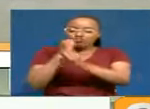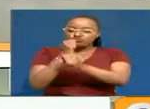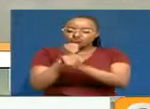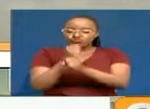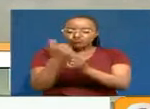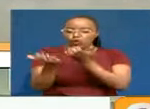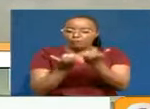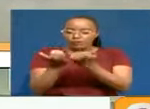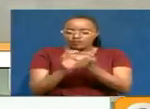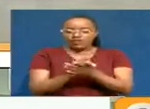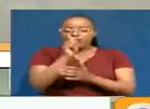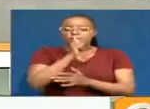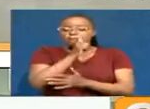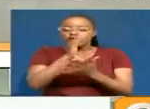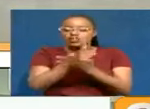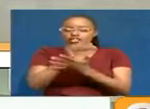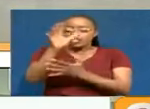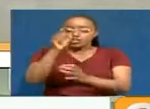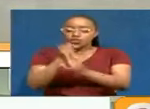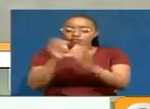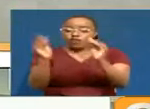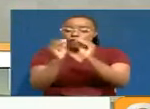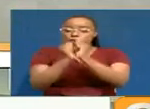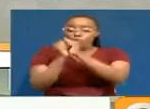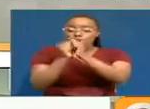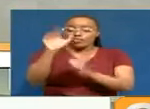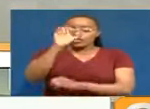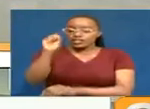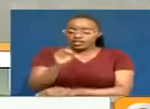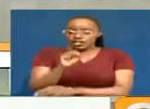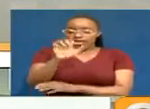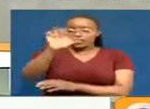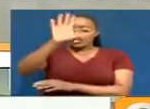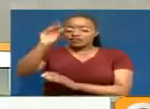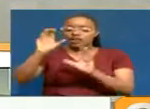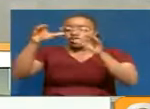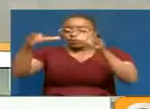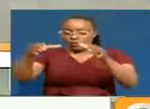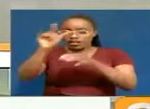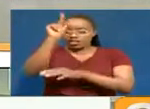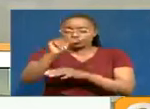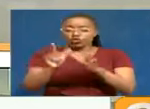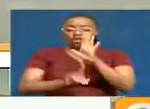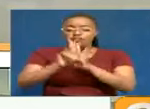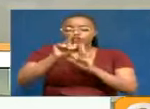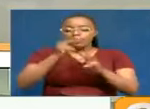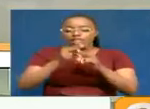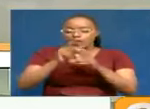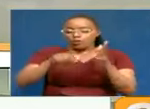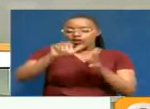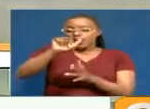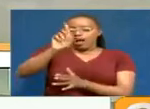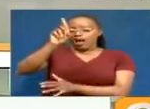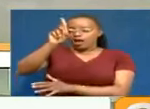country. Our private sector stakeholders, in a meeting with the Cabinet Secretary of East African Community and Regional Development,